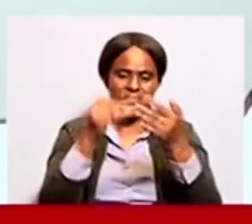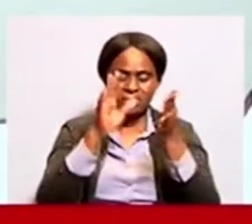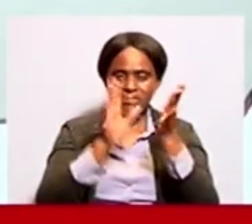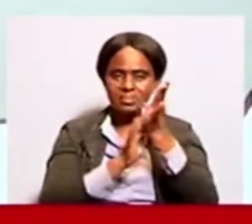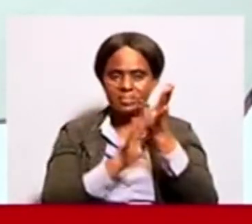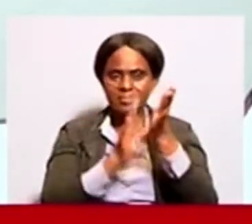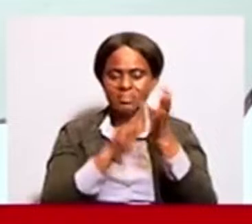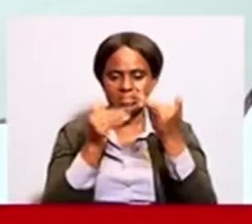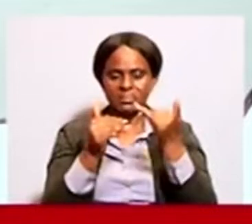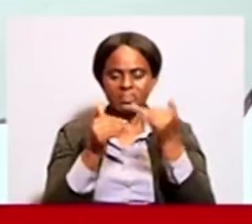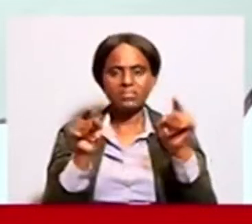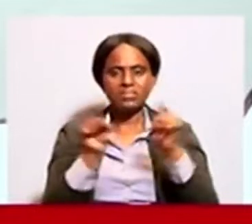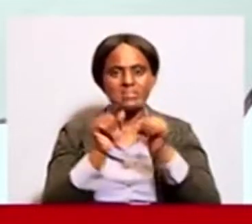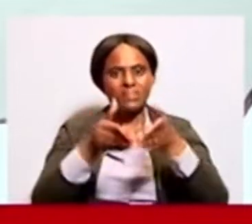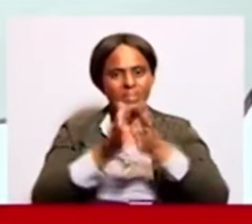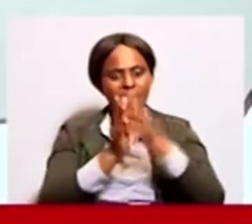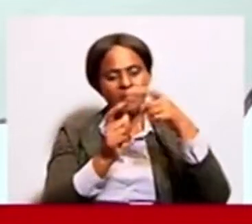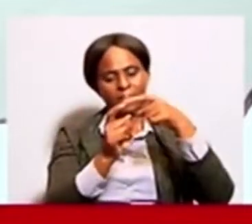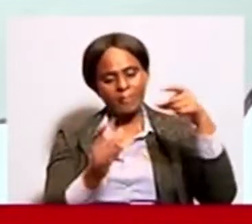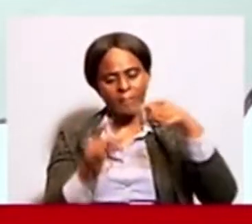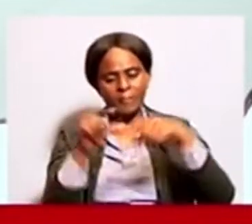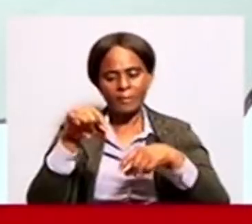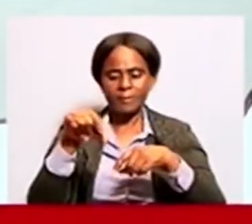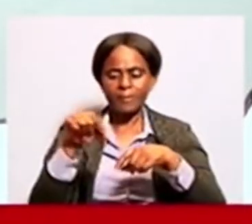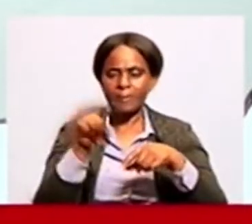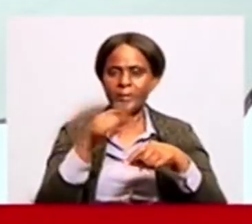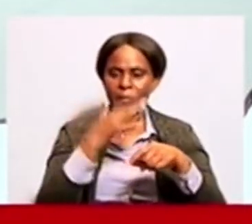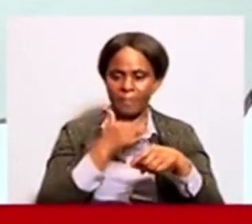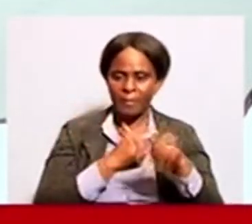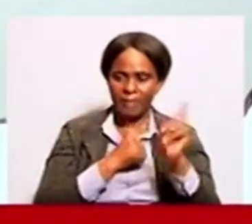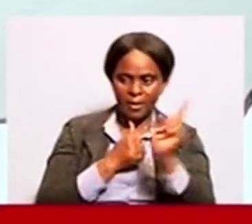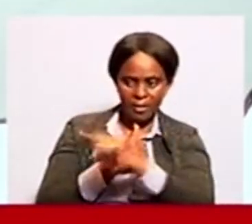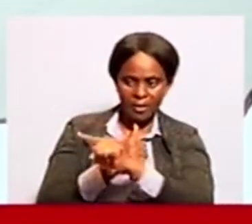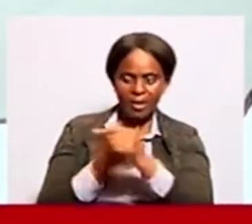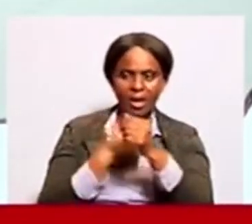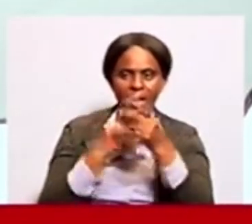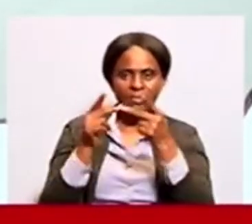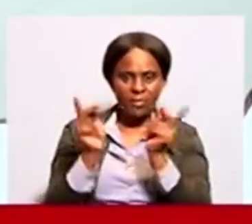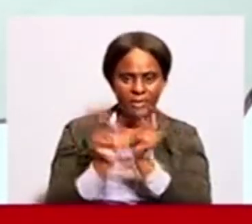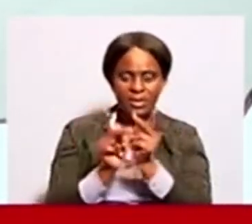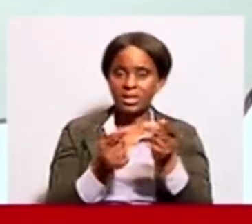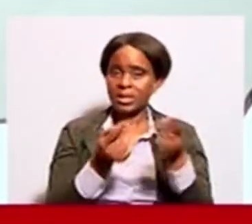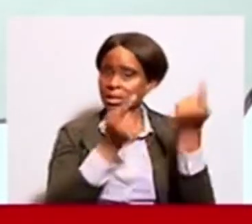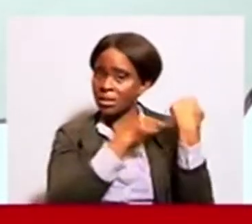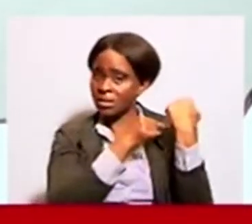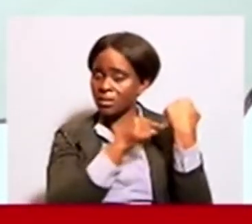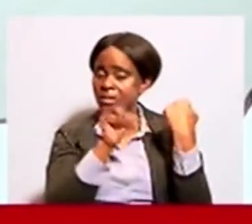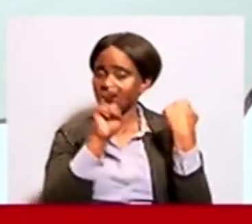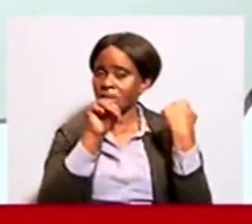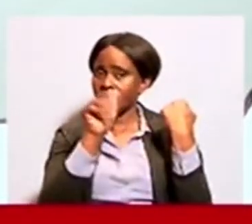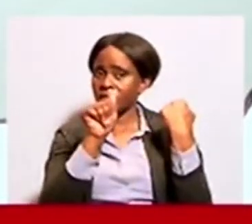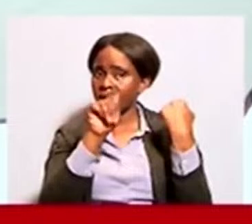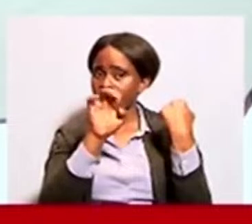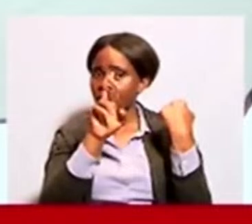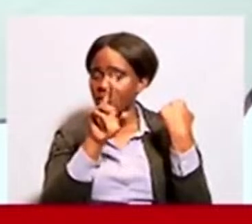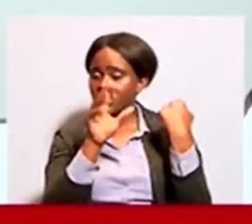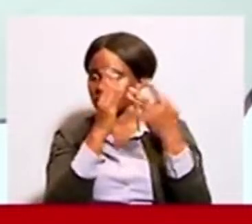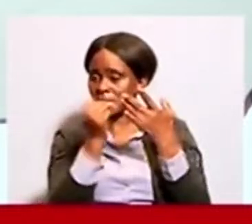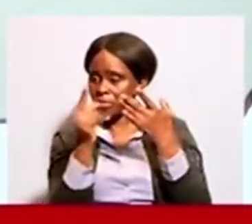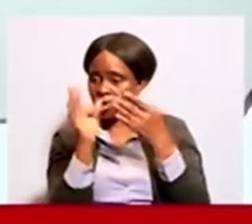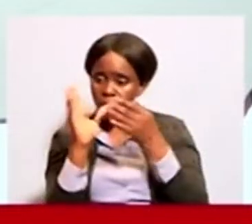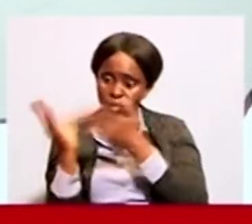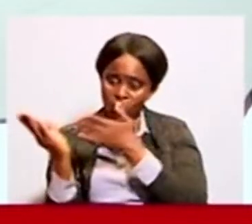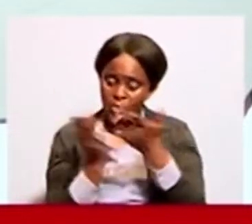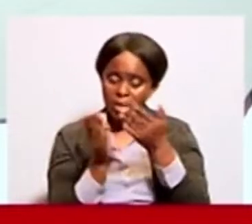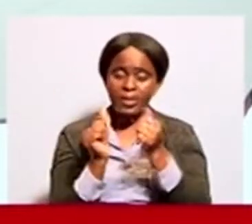to raise a quotation. Because I can come, there's a famous place here behind here, Matero. Somebody will come